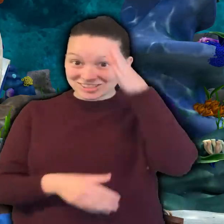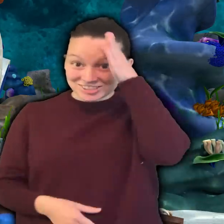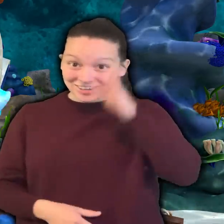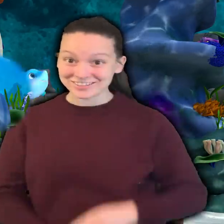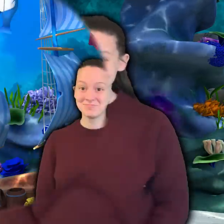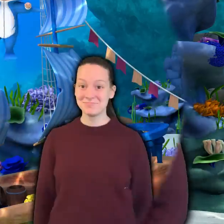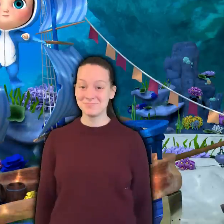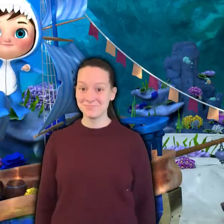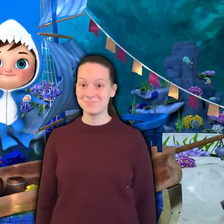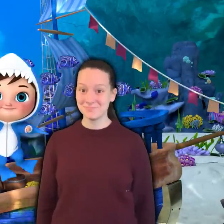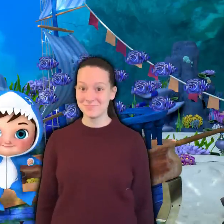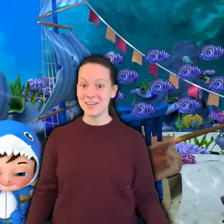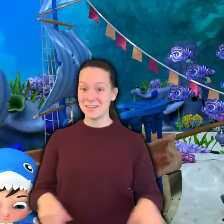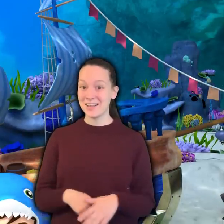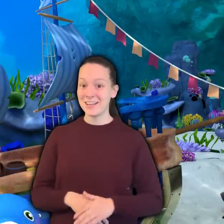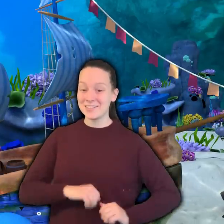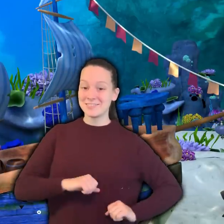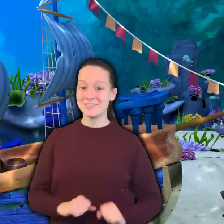baby shark